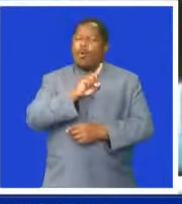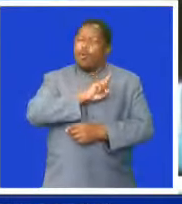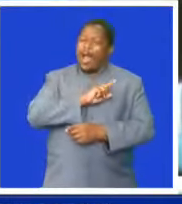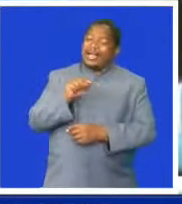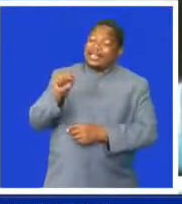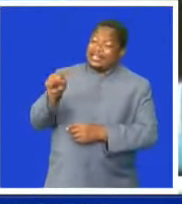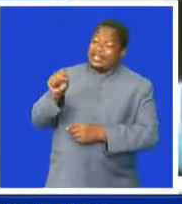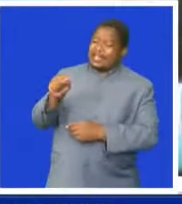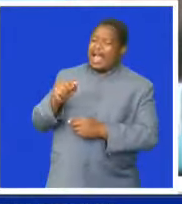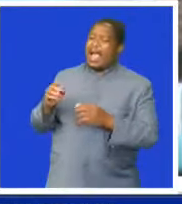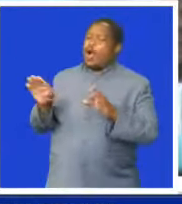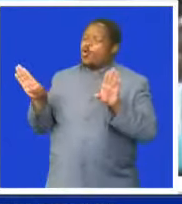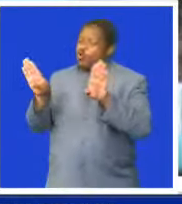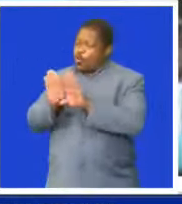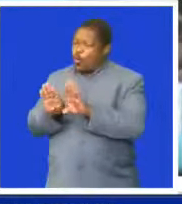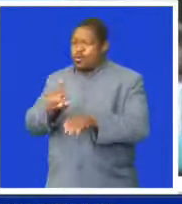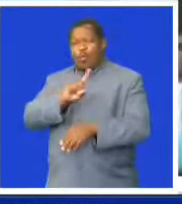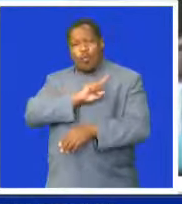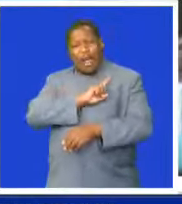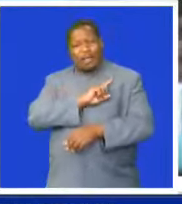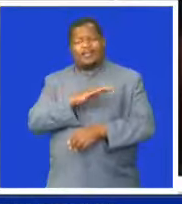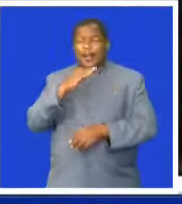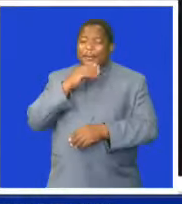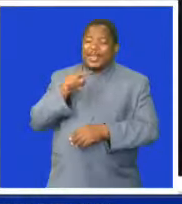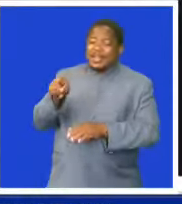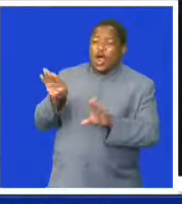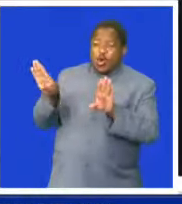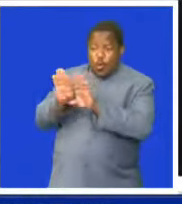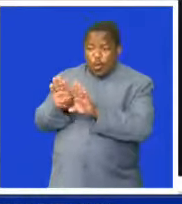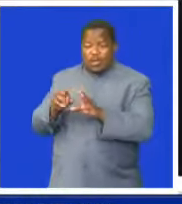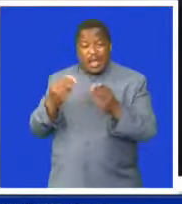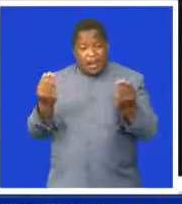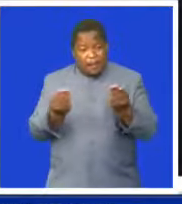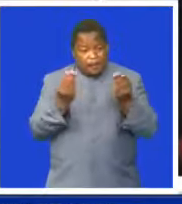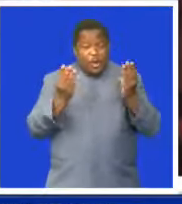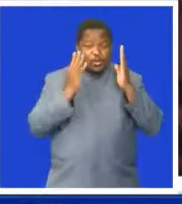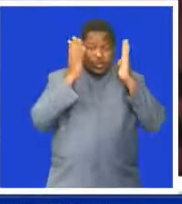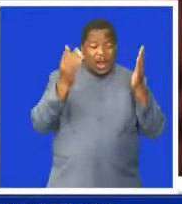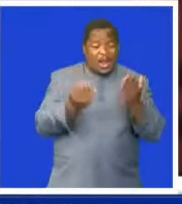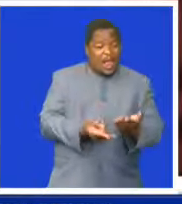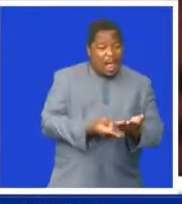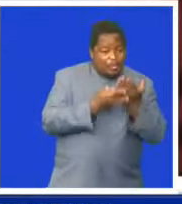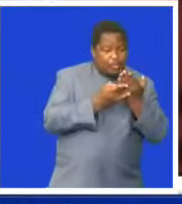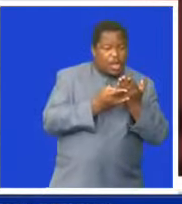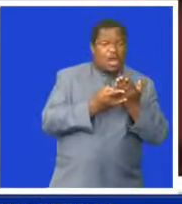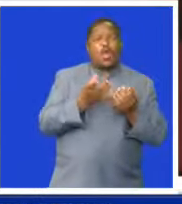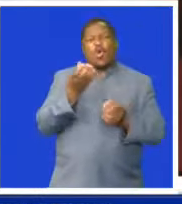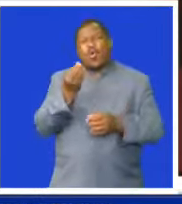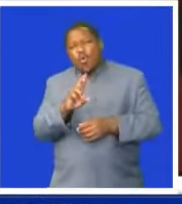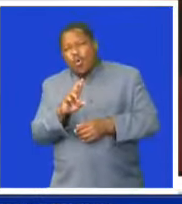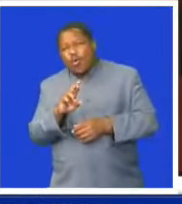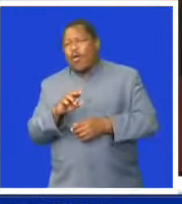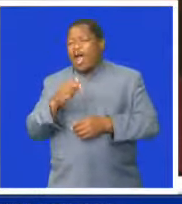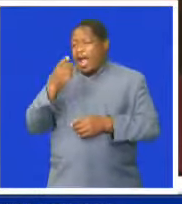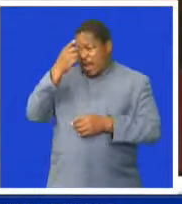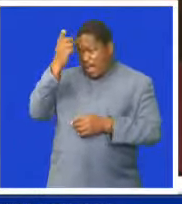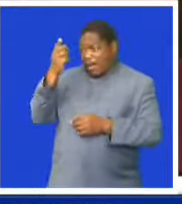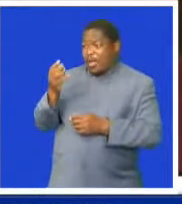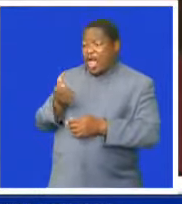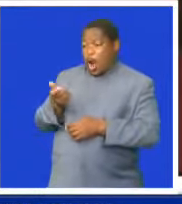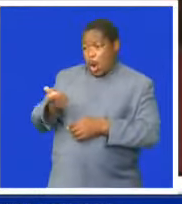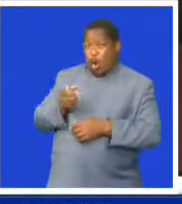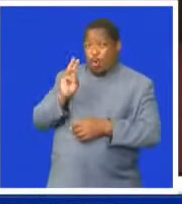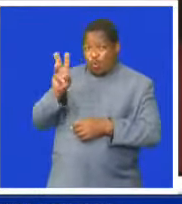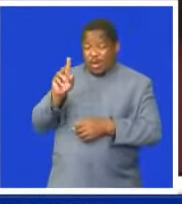my interest, I will mend it, I will mend this decision. Kubena kuphatamiseka kwemishina yePhalamende kwabita ukuthi umqondisi